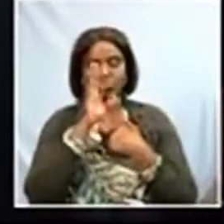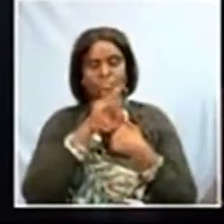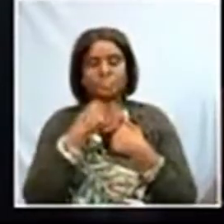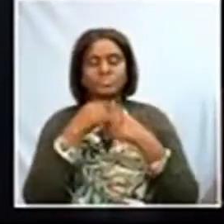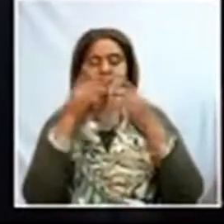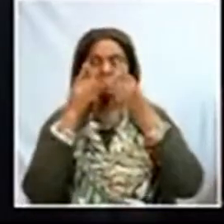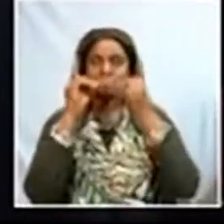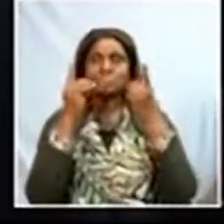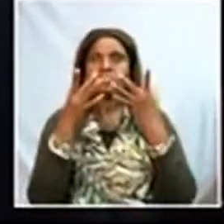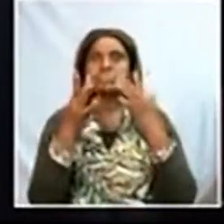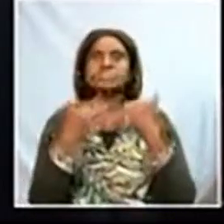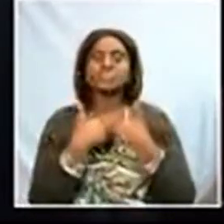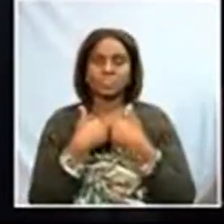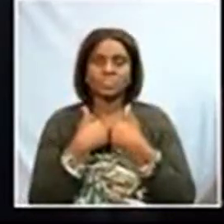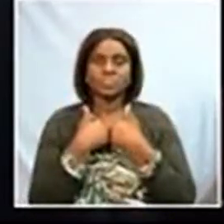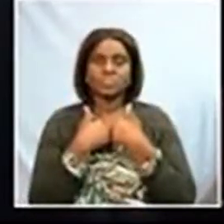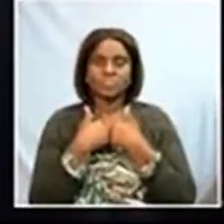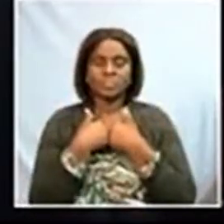right?